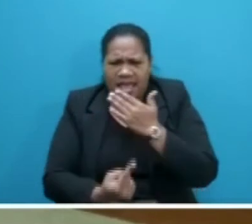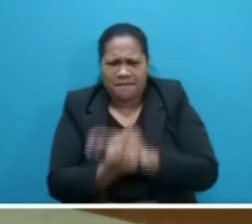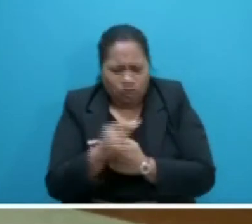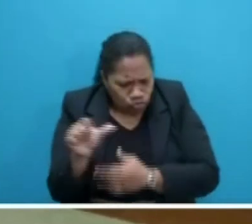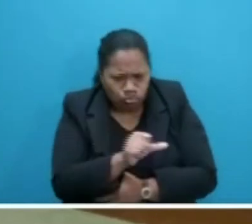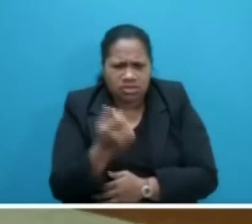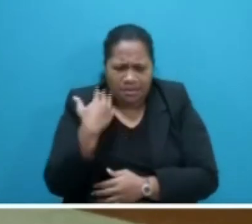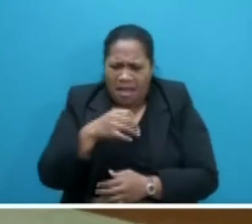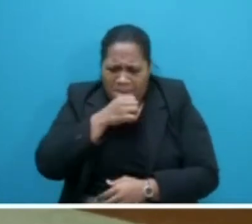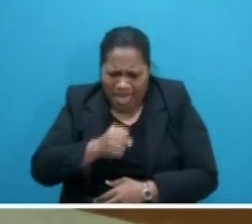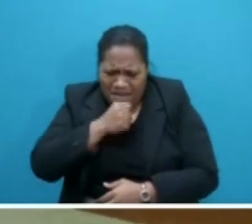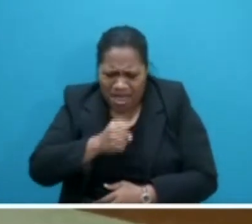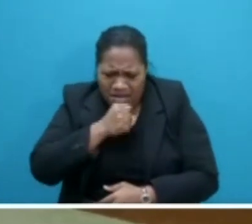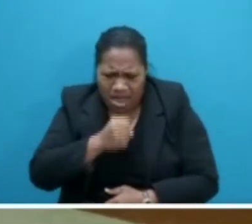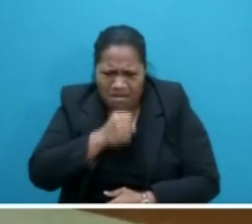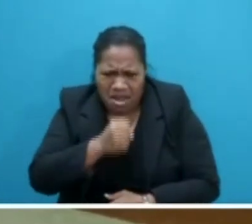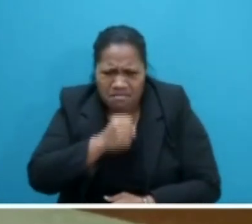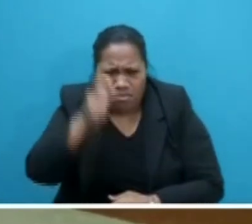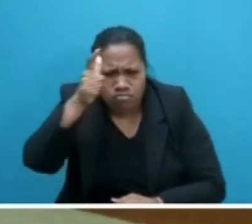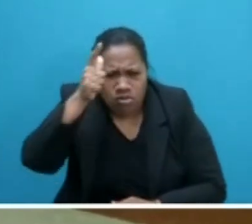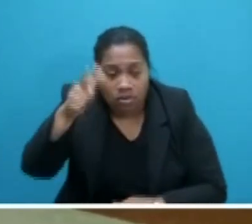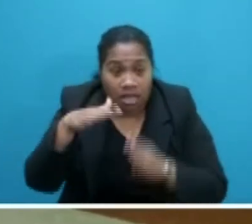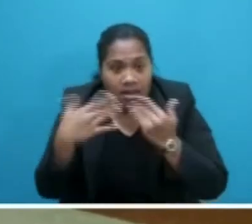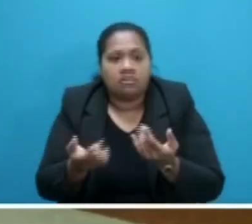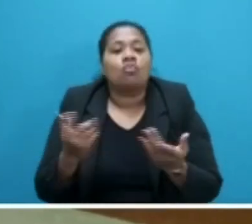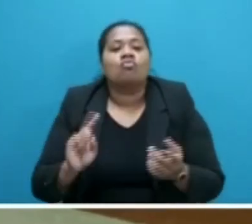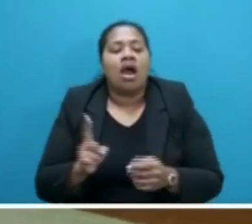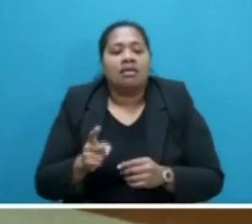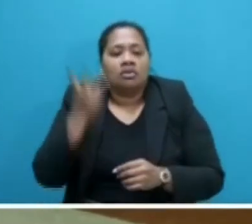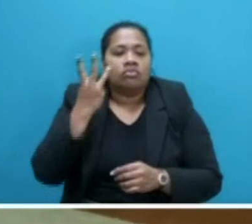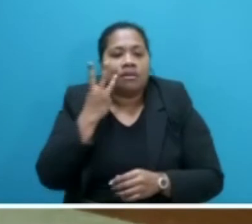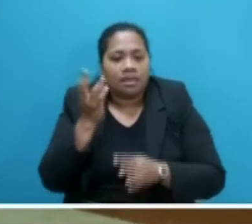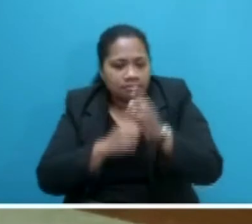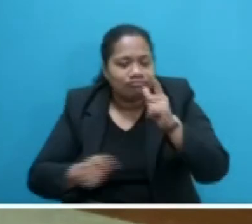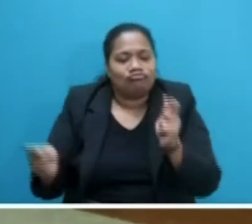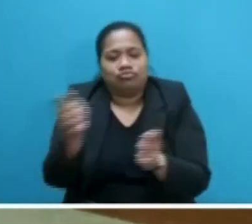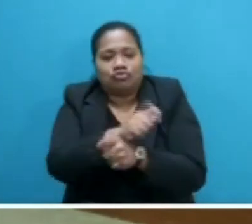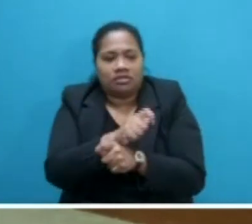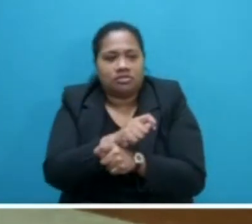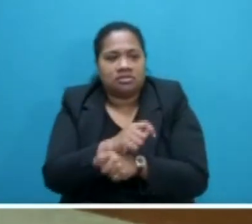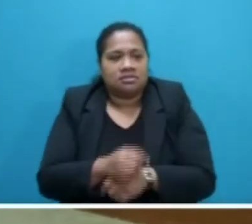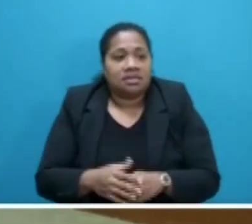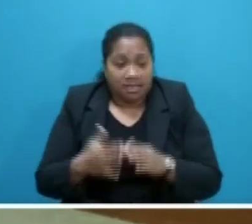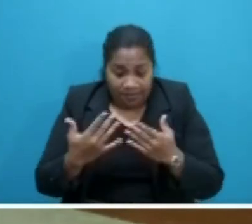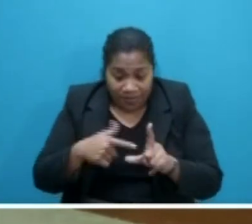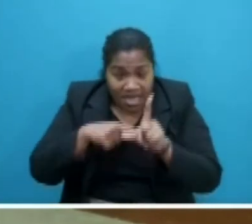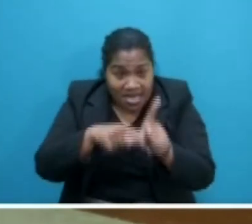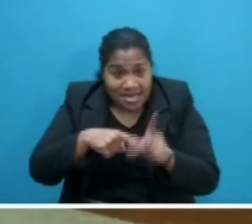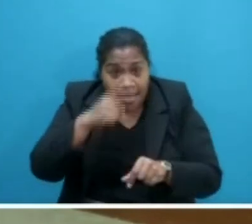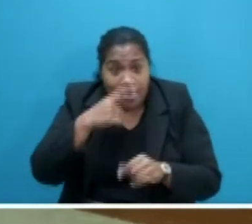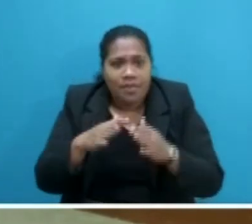ago. But we can all be proud that the talented Fijian women of today, as well as young people, are no longer being shut out